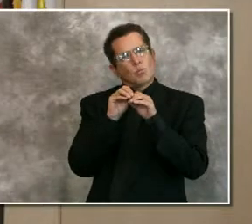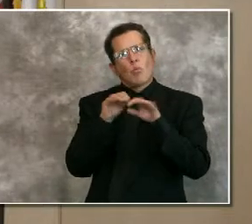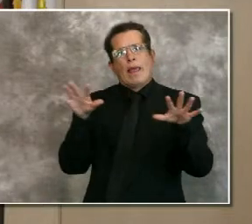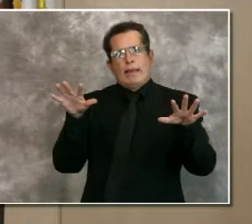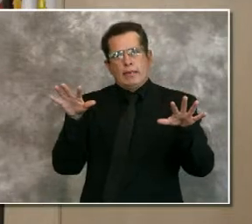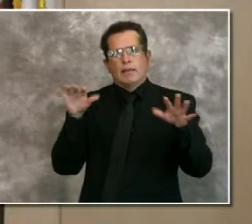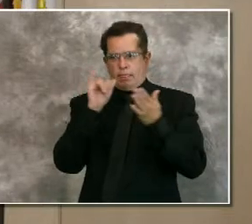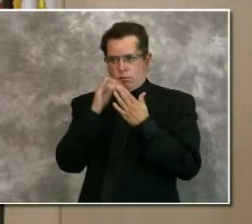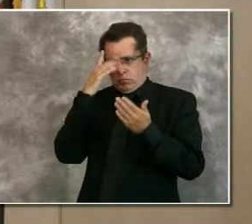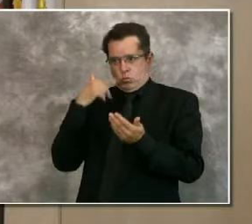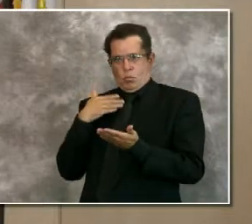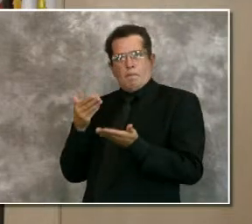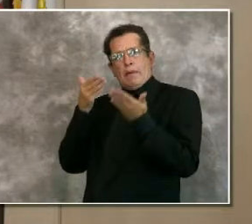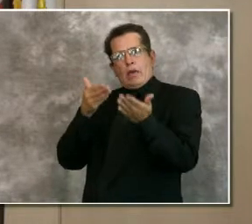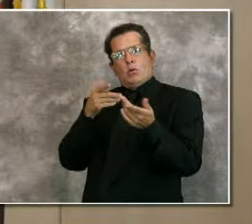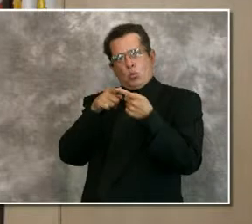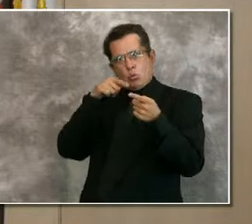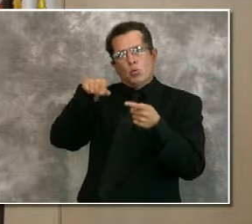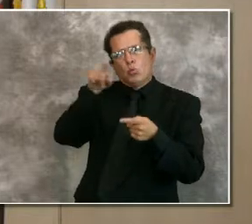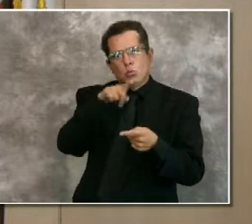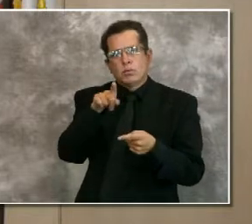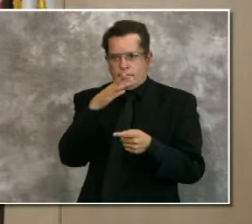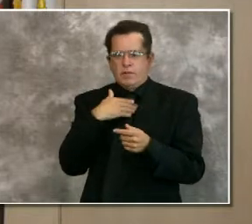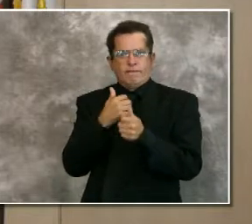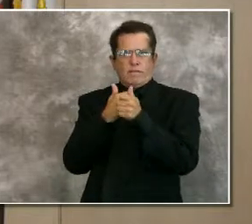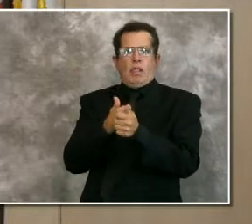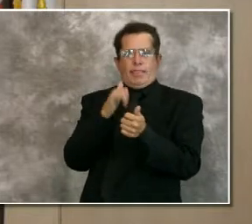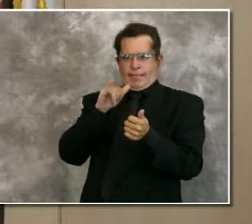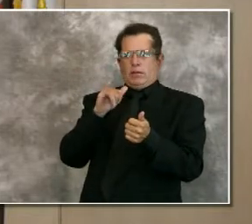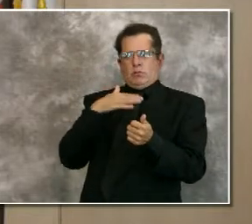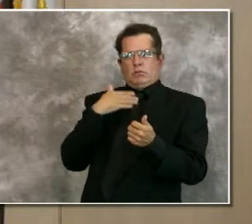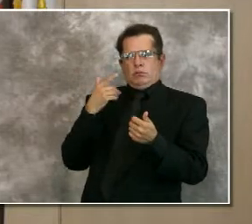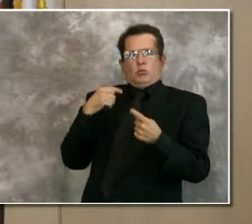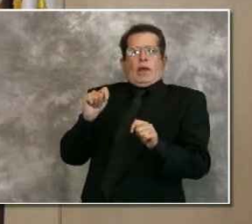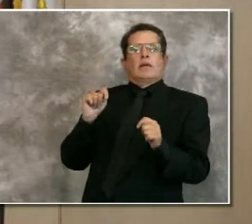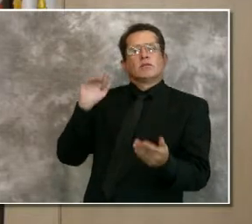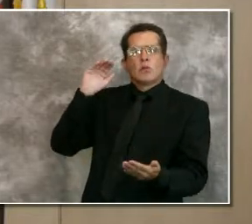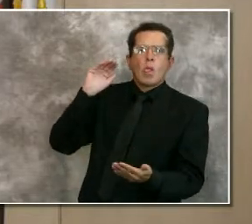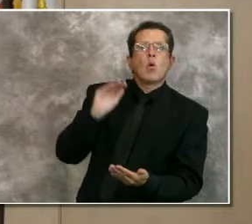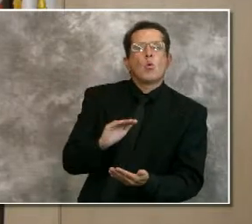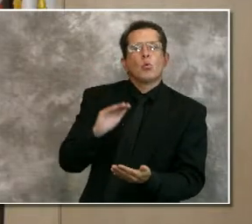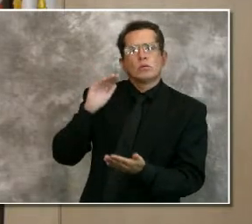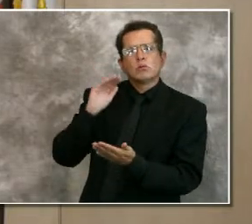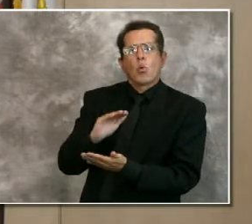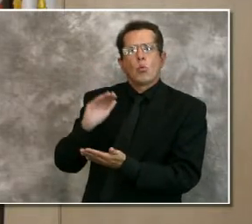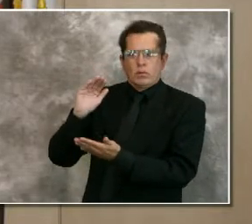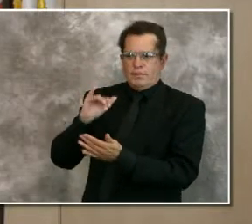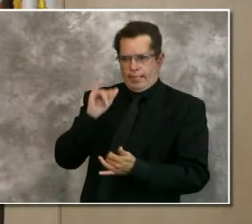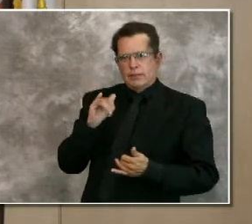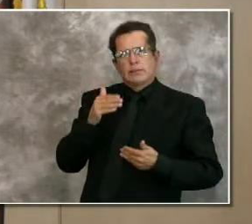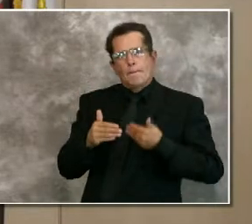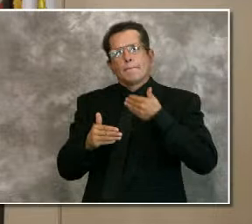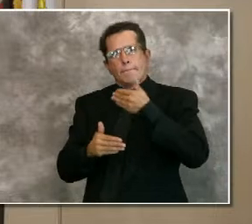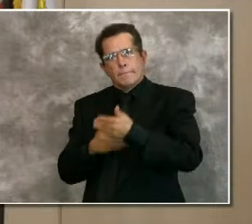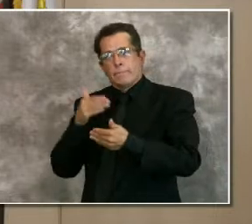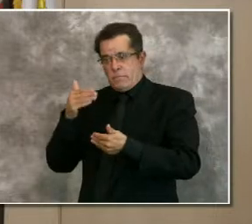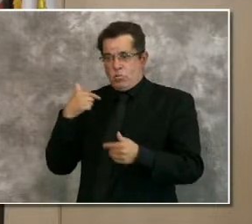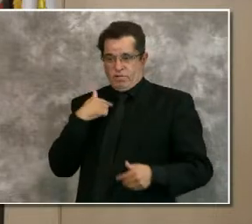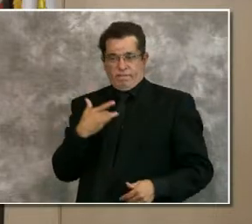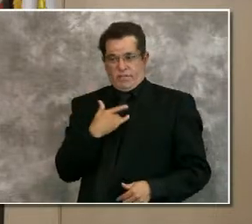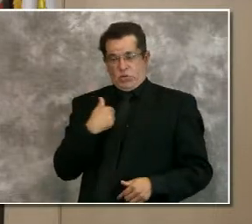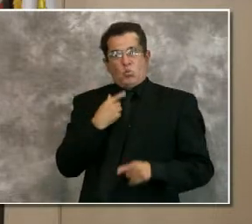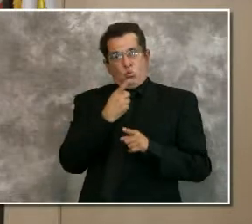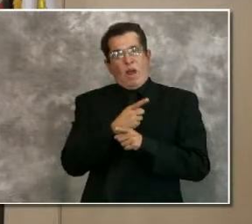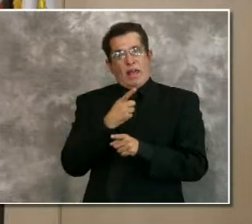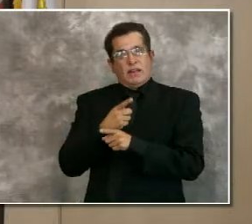we've shared with you today is a step in that direction. So we feel comfortable with those